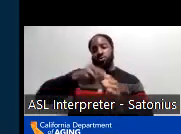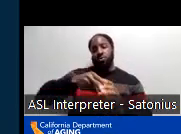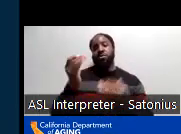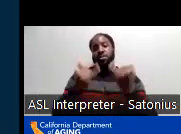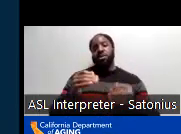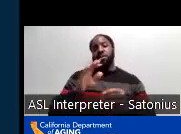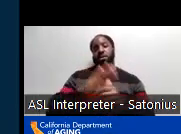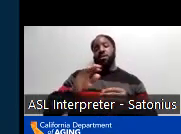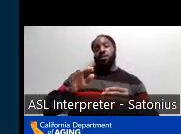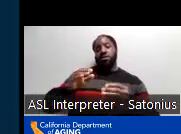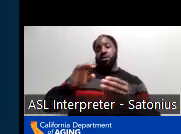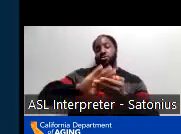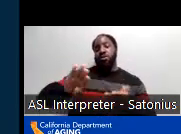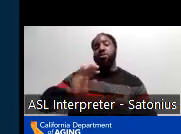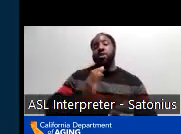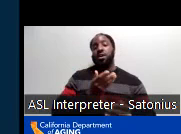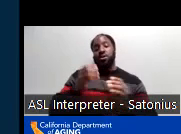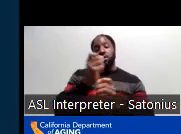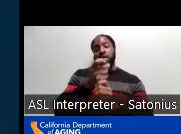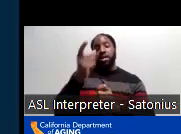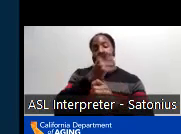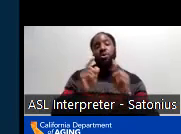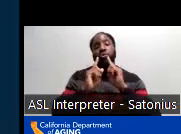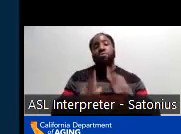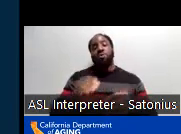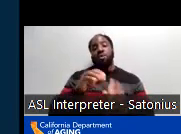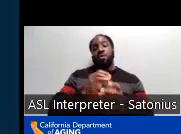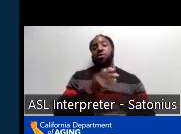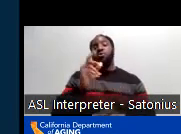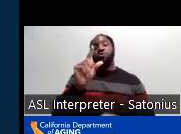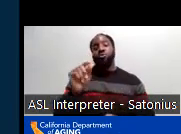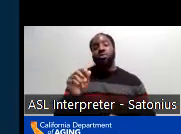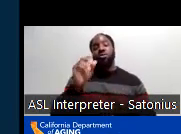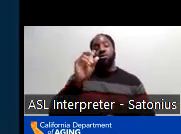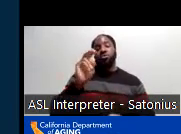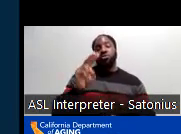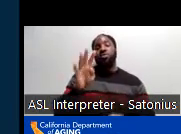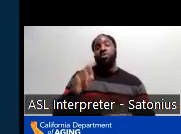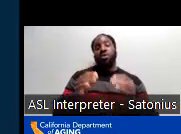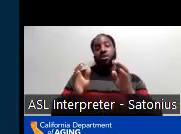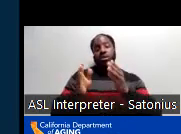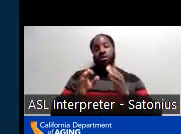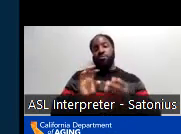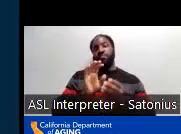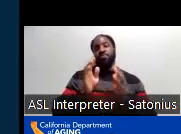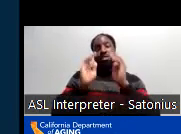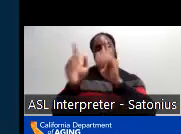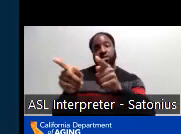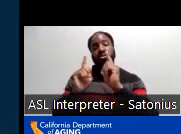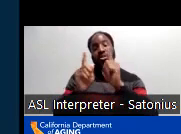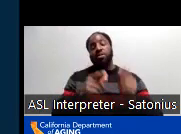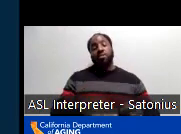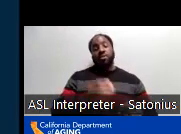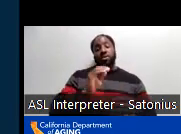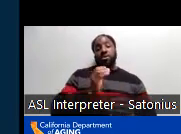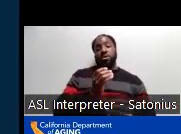our Master Plan for Aging annual report and our 23-24 initiatives. My name is Amanda Lawrence. I am the project